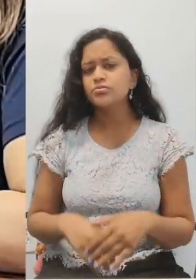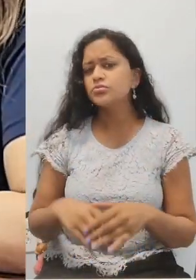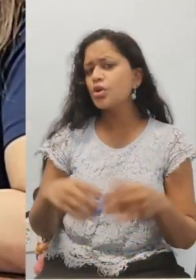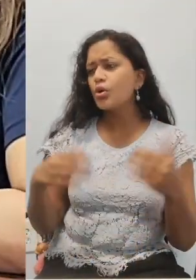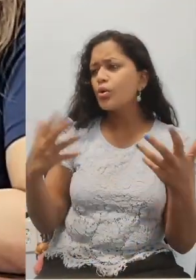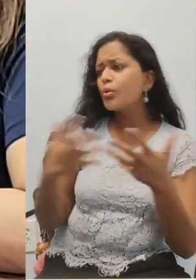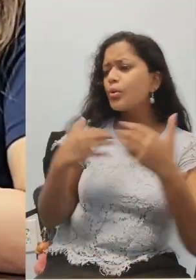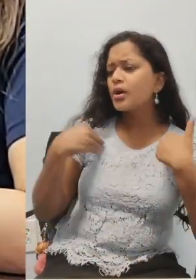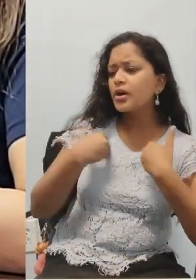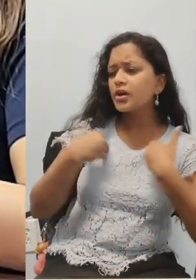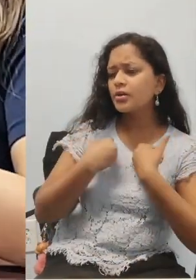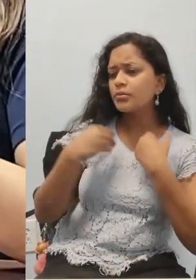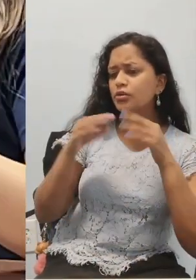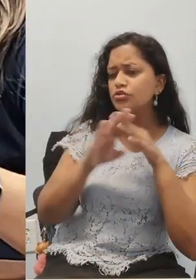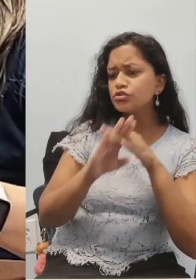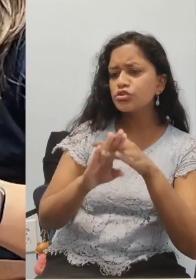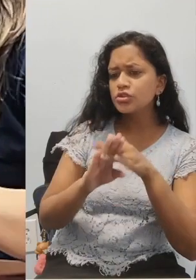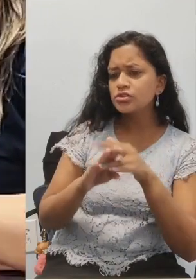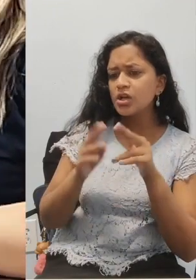sharks in Cayman hunt?